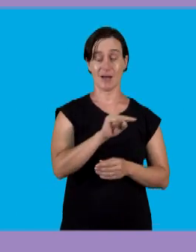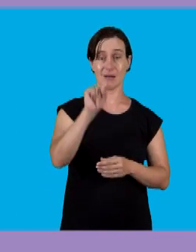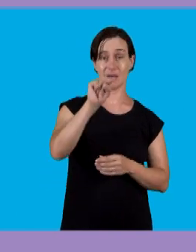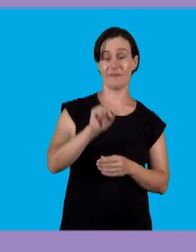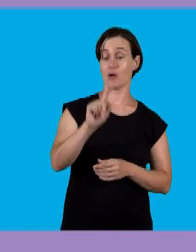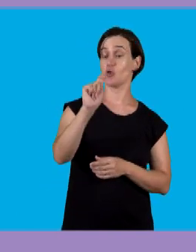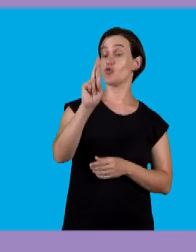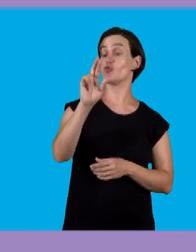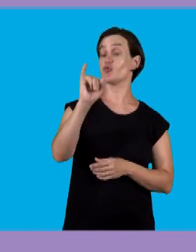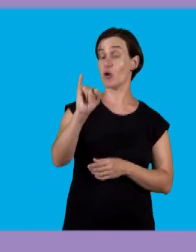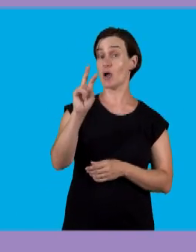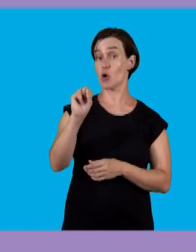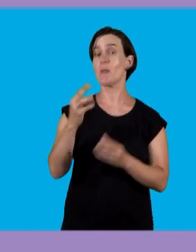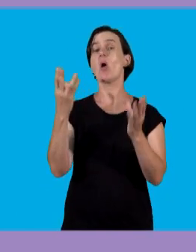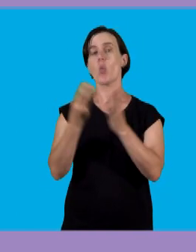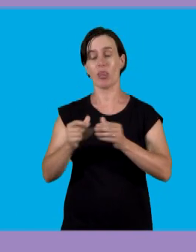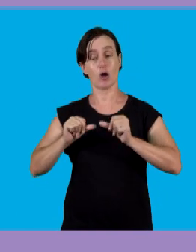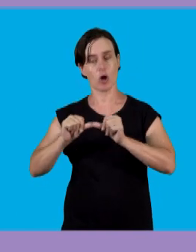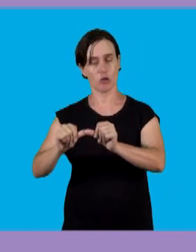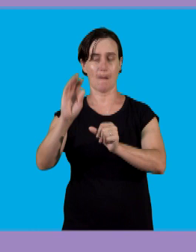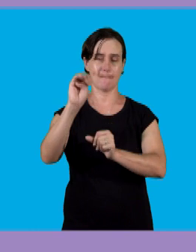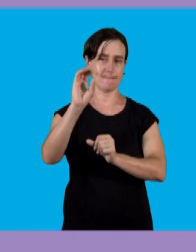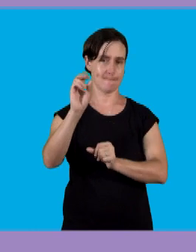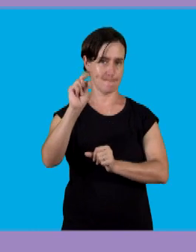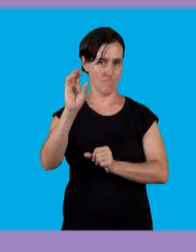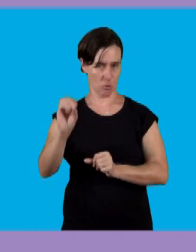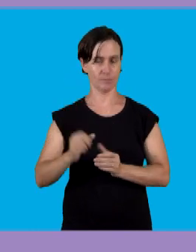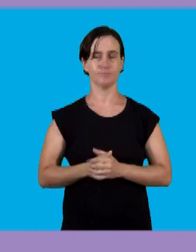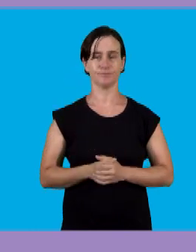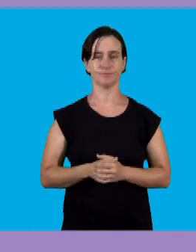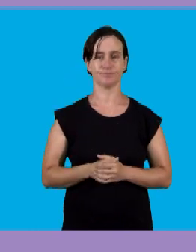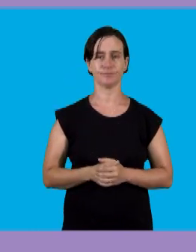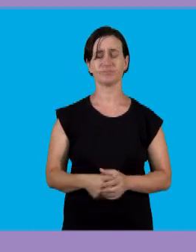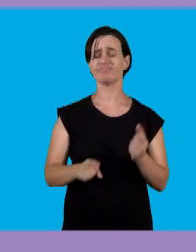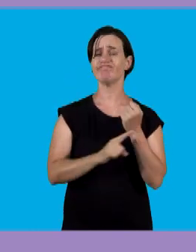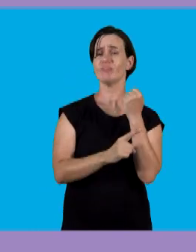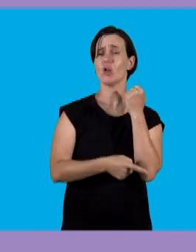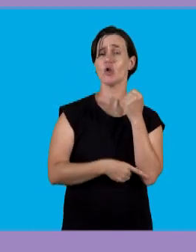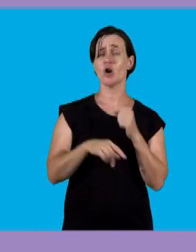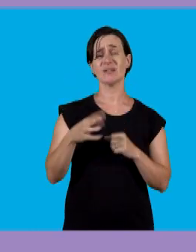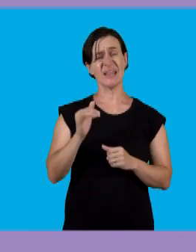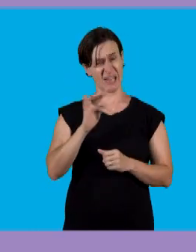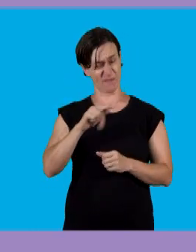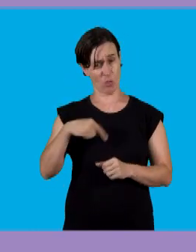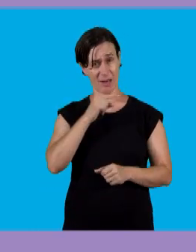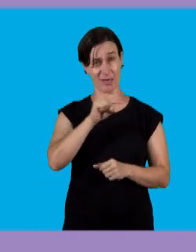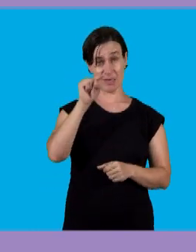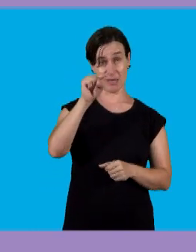a constant monomial. Lastly, let's look at when we divide either a binomial or a trinomial by